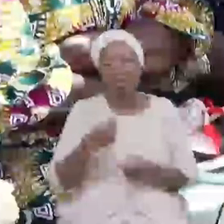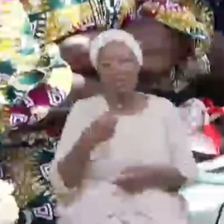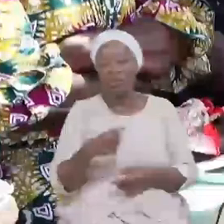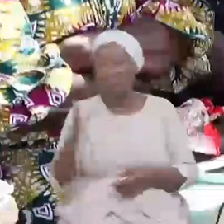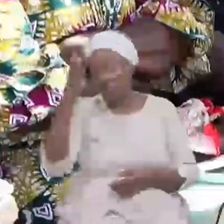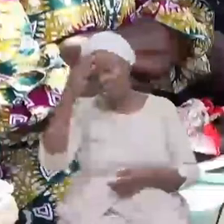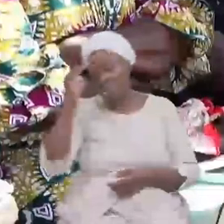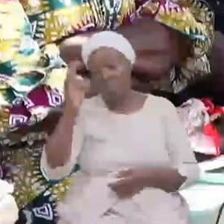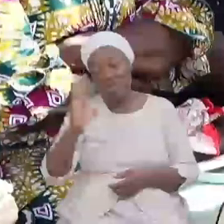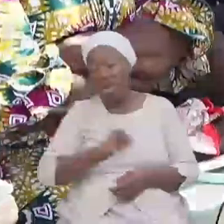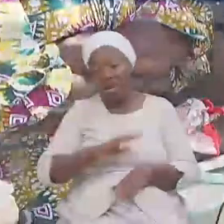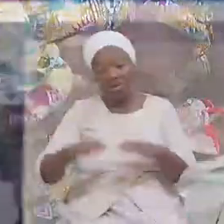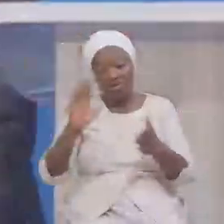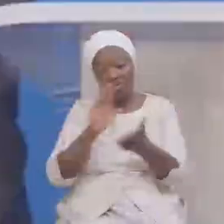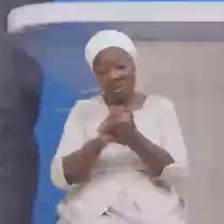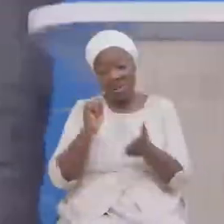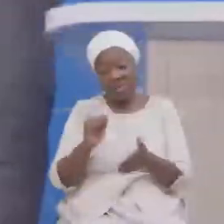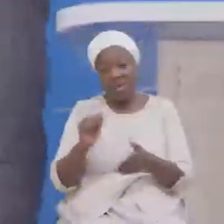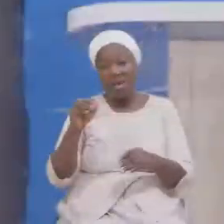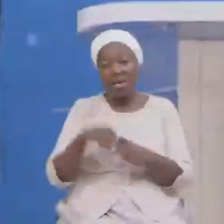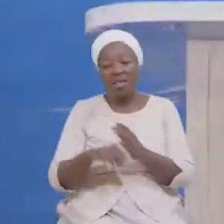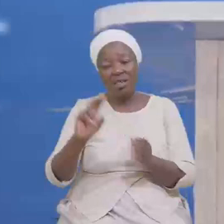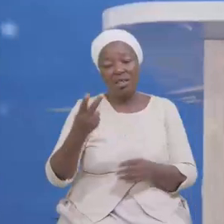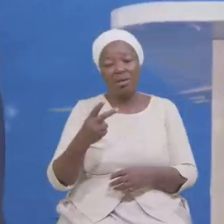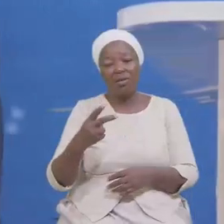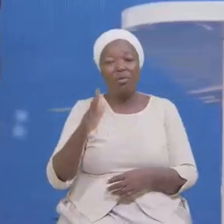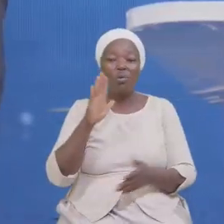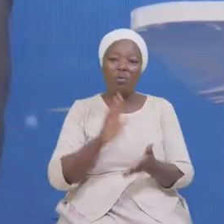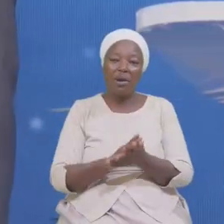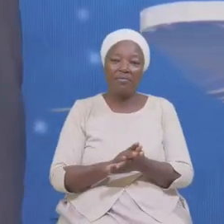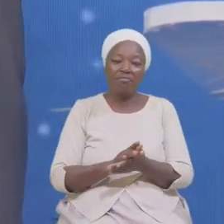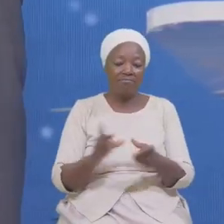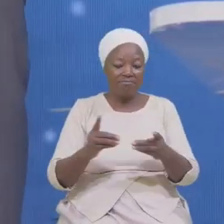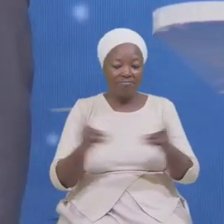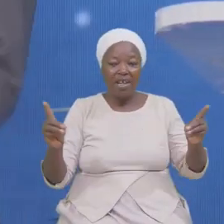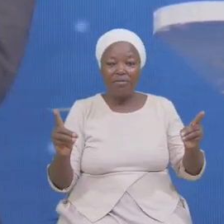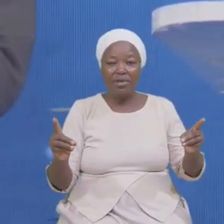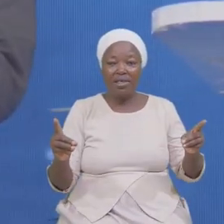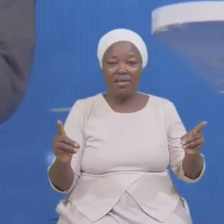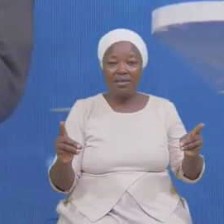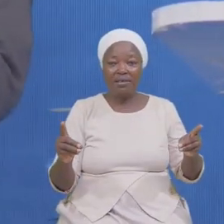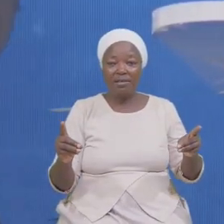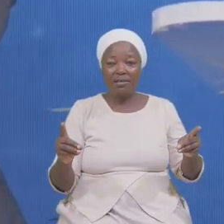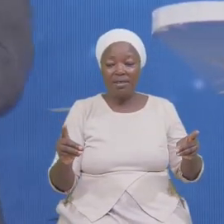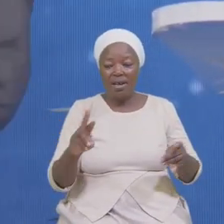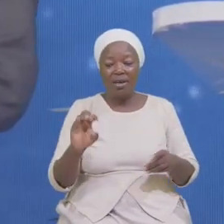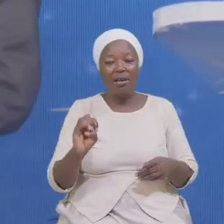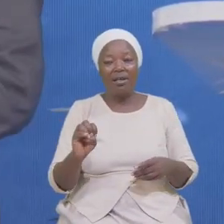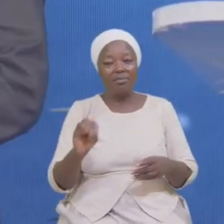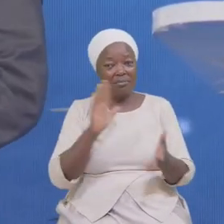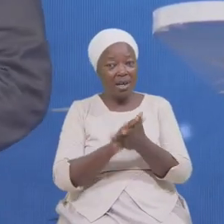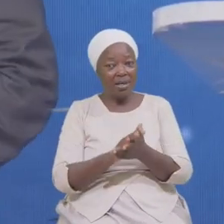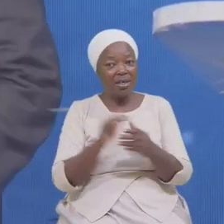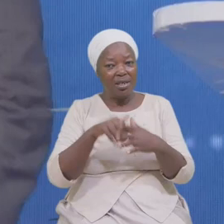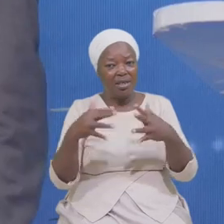don't believe in second wife, divorce, remarriage in England." I said, "But I'll pray for